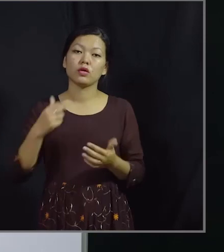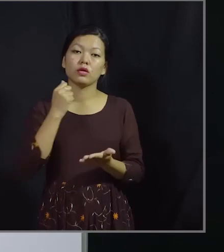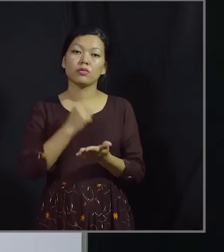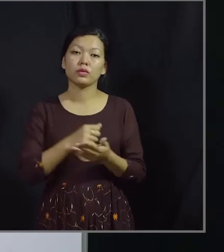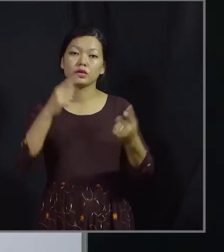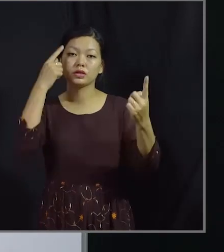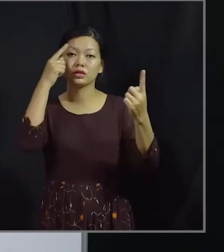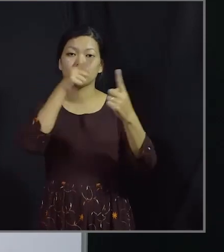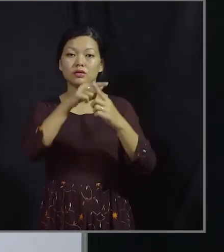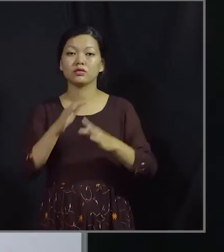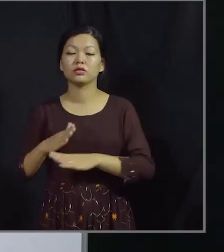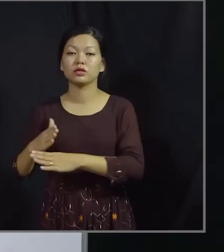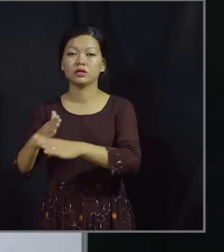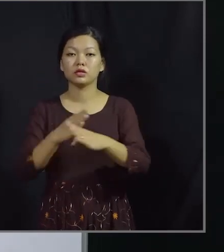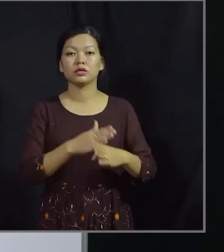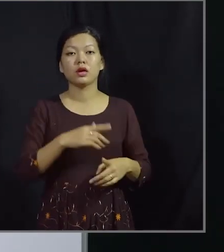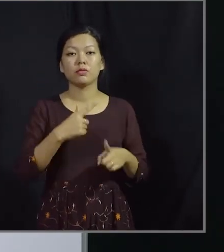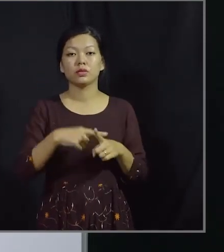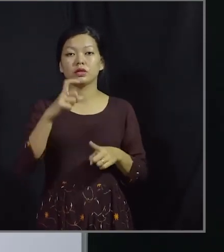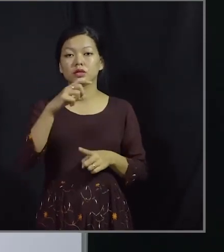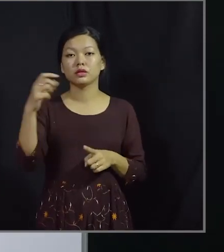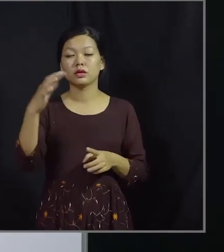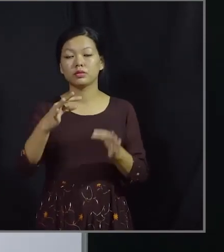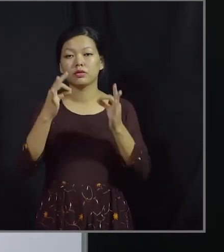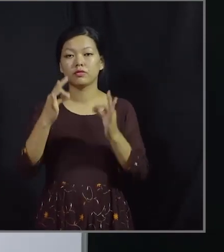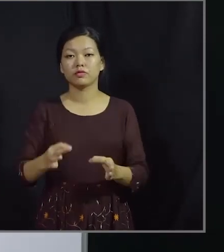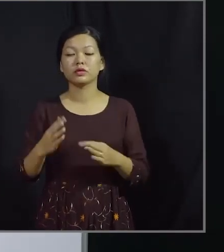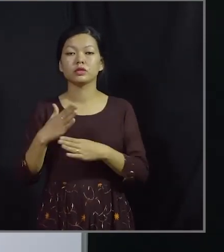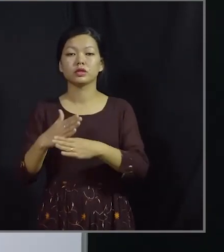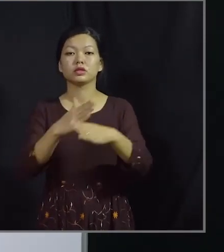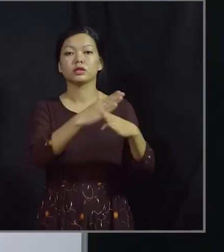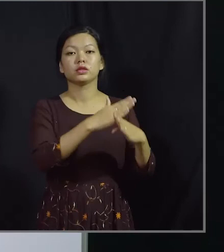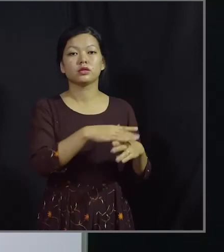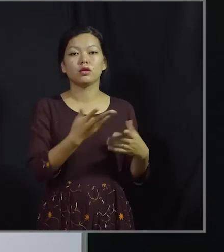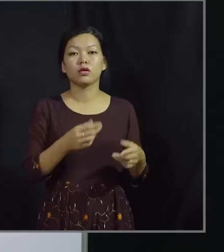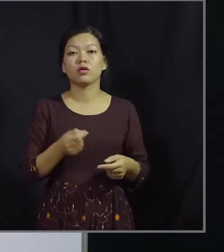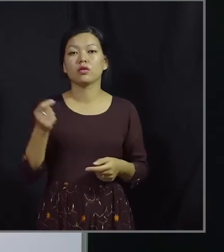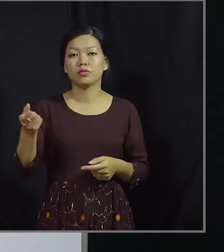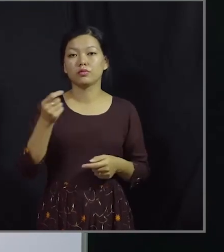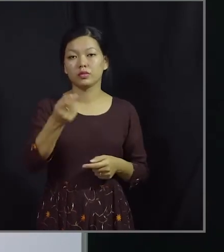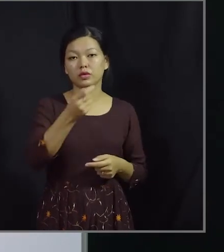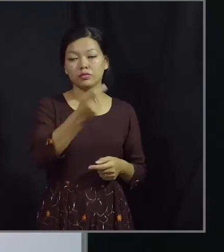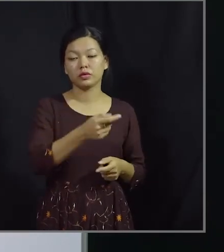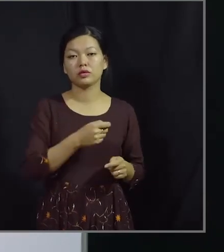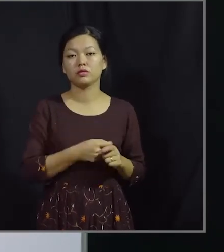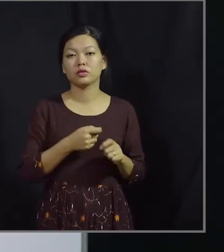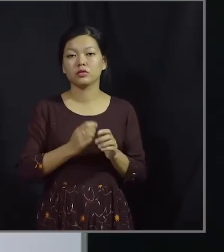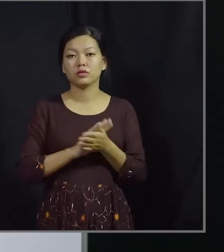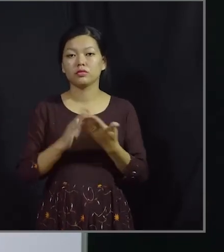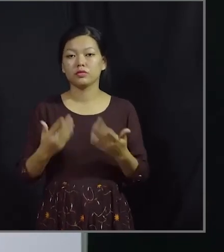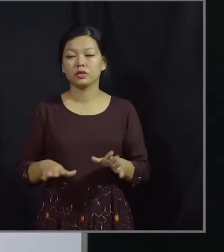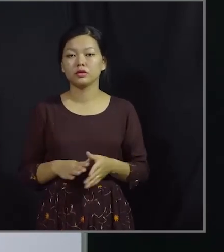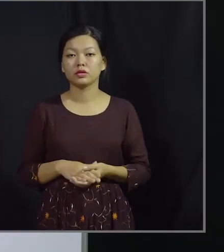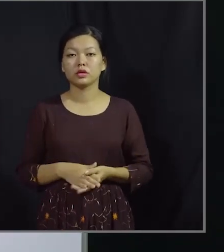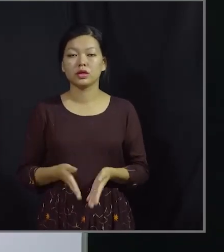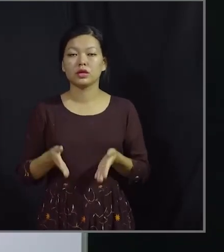share, have a fixed amount of capital to be bring in or to be paid within the firm. So with this, we